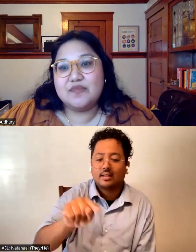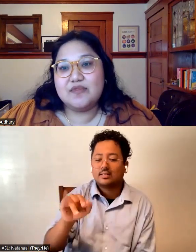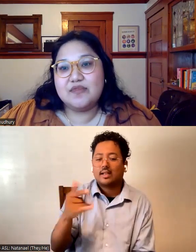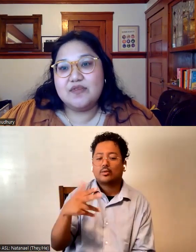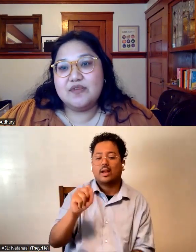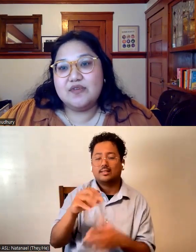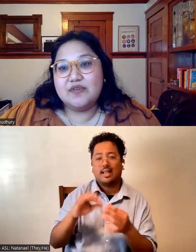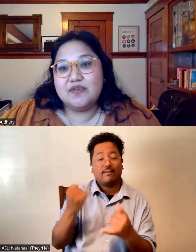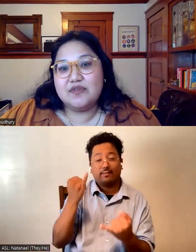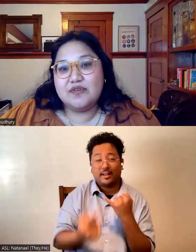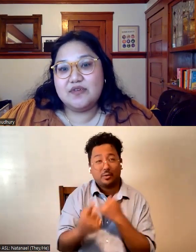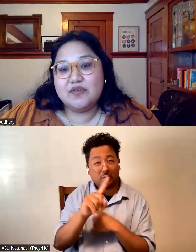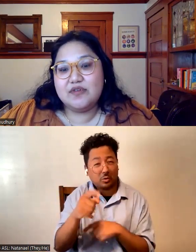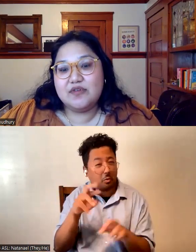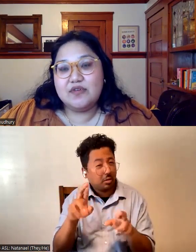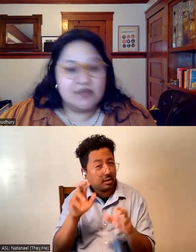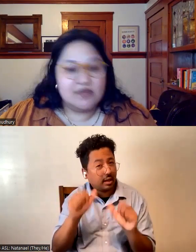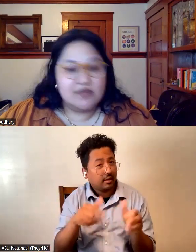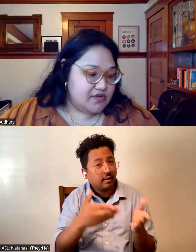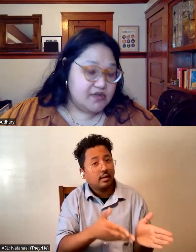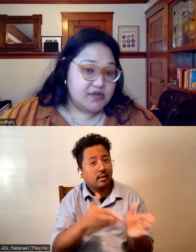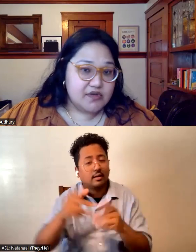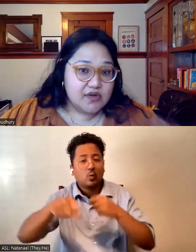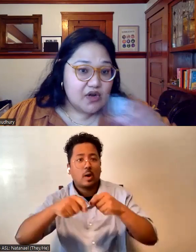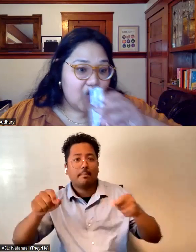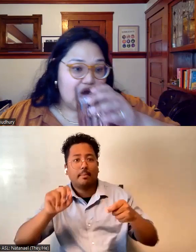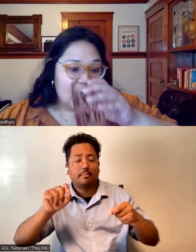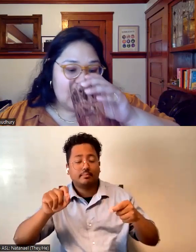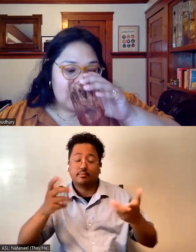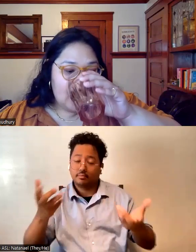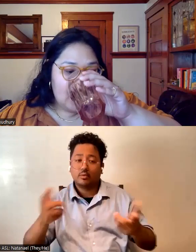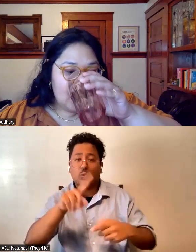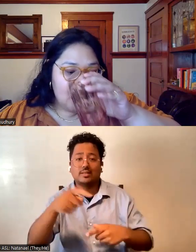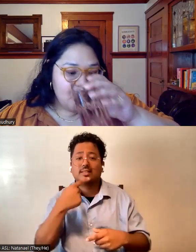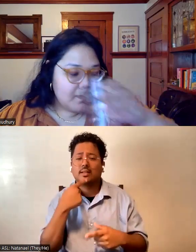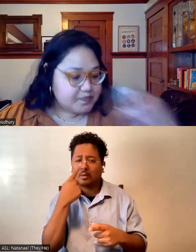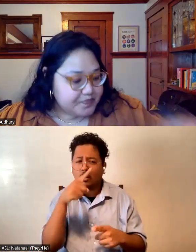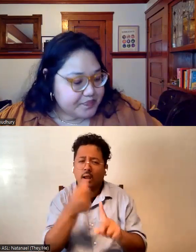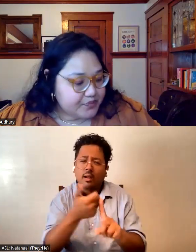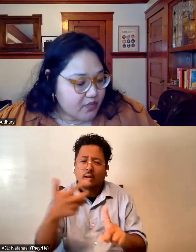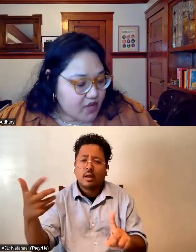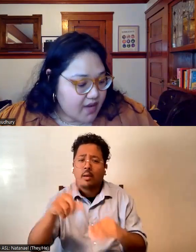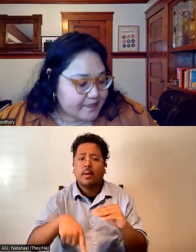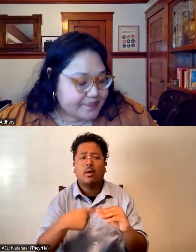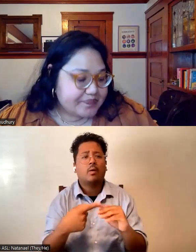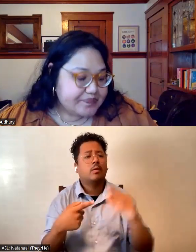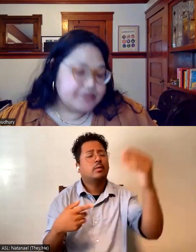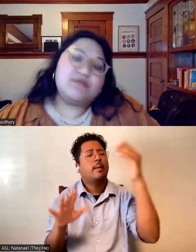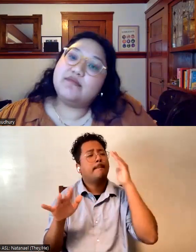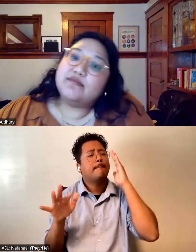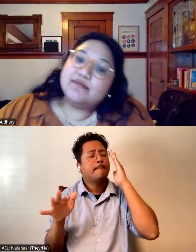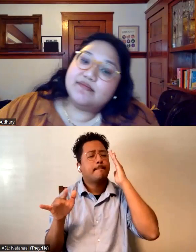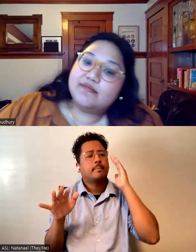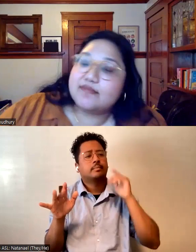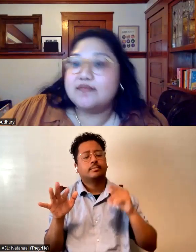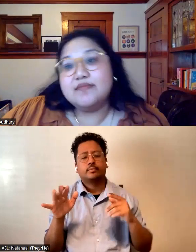if we can do a final question, and then we'll go ahead and do our wrap up. And that question is, can you talk a little bit more about